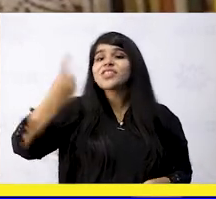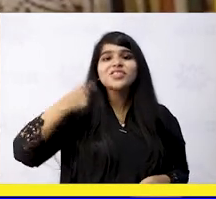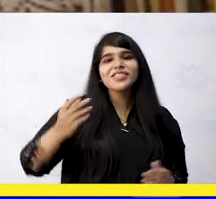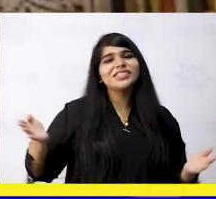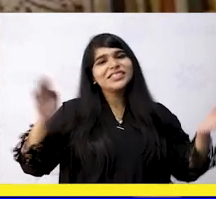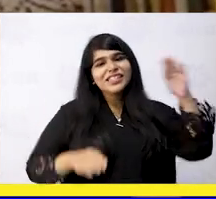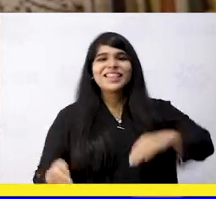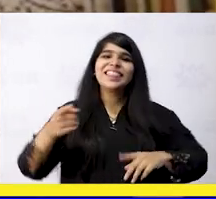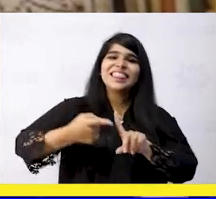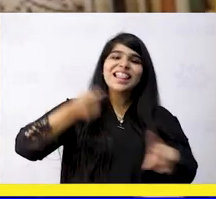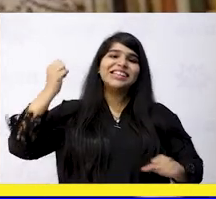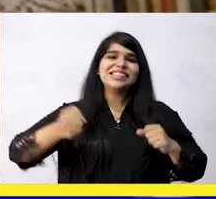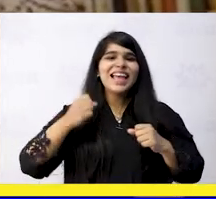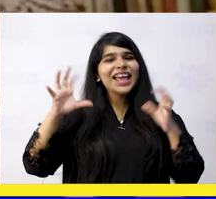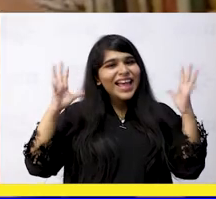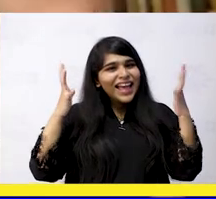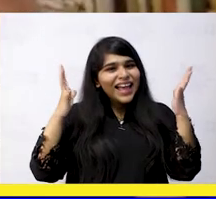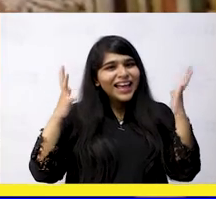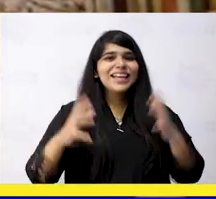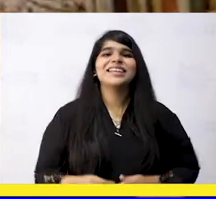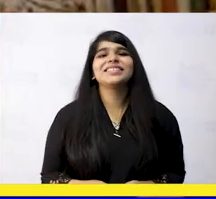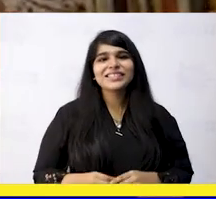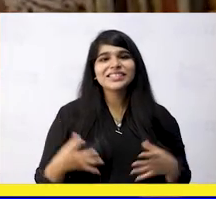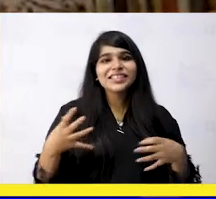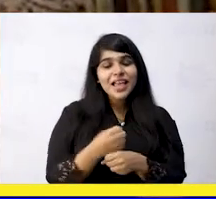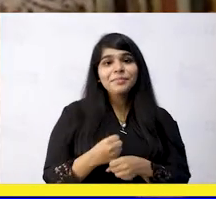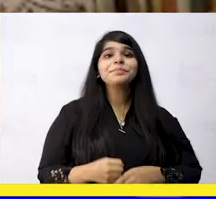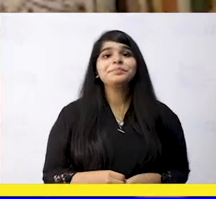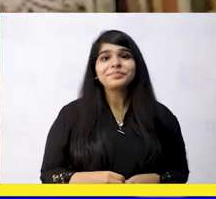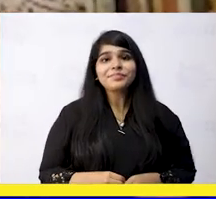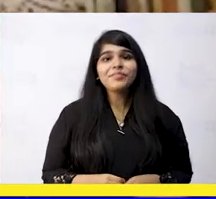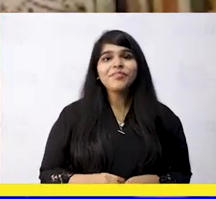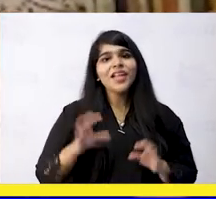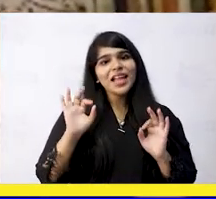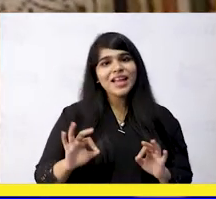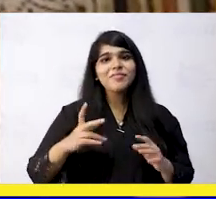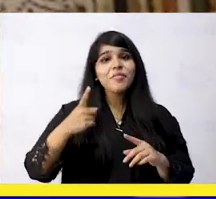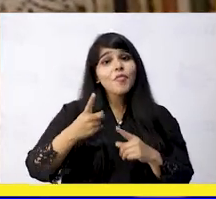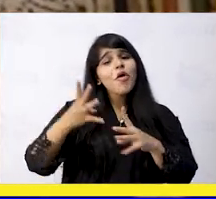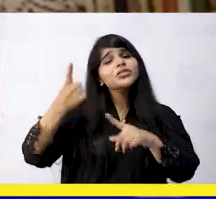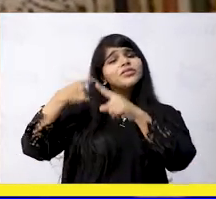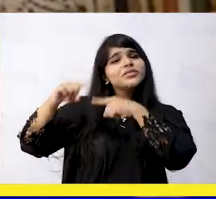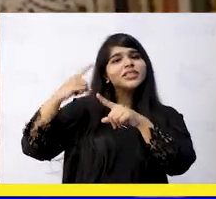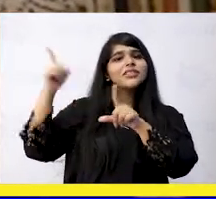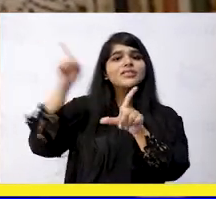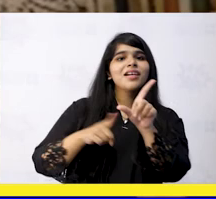in this forest is the tortoise! Yay! And so it was for